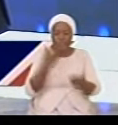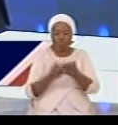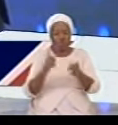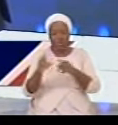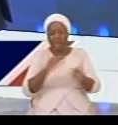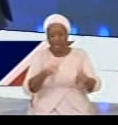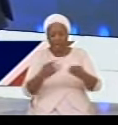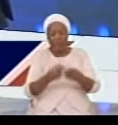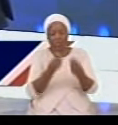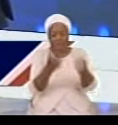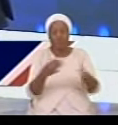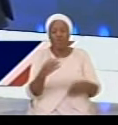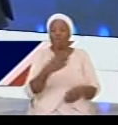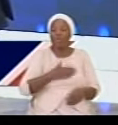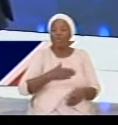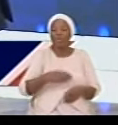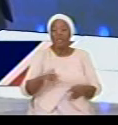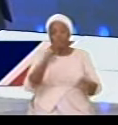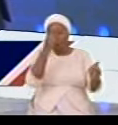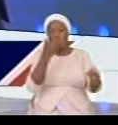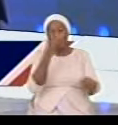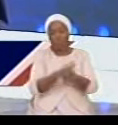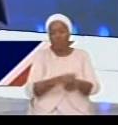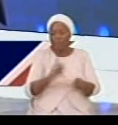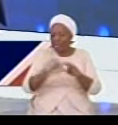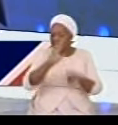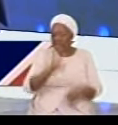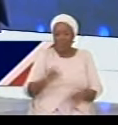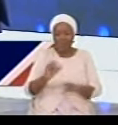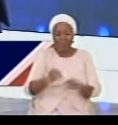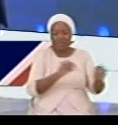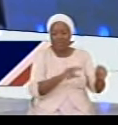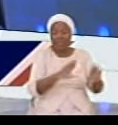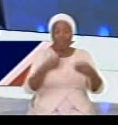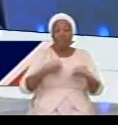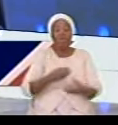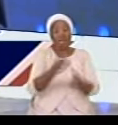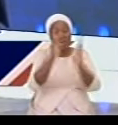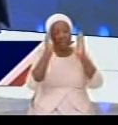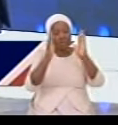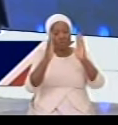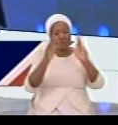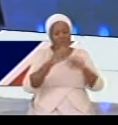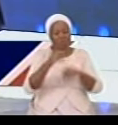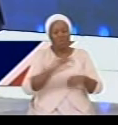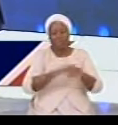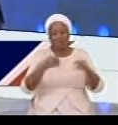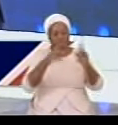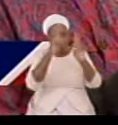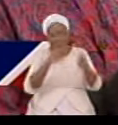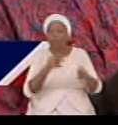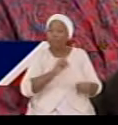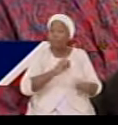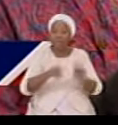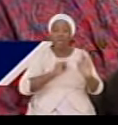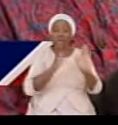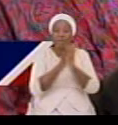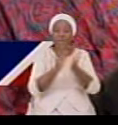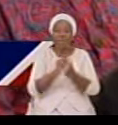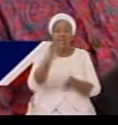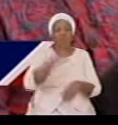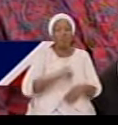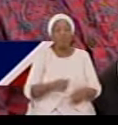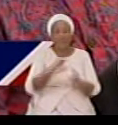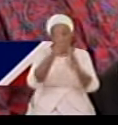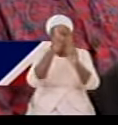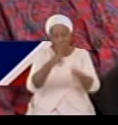covenant, but they didn't pay attention to me, so I regarded them not. I pray God will regard you. I pray God